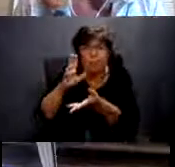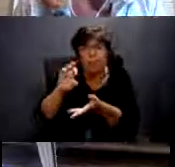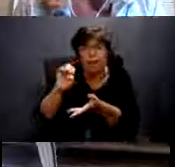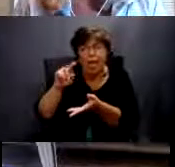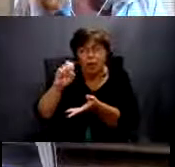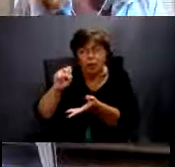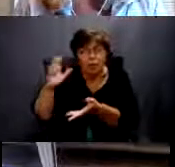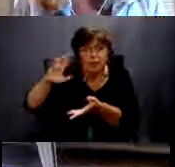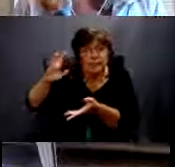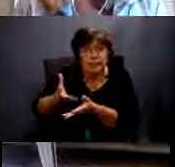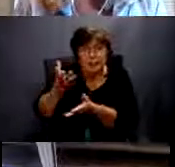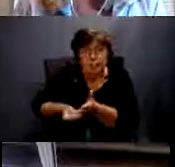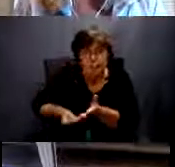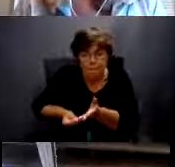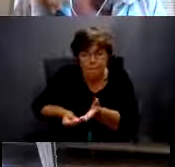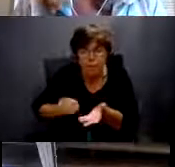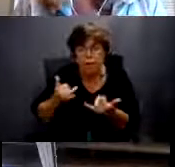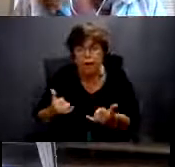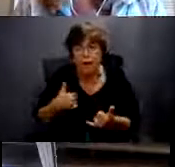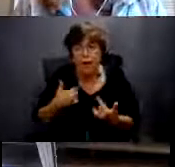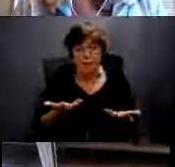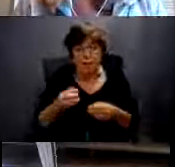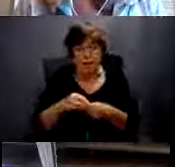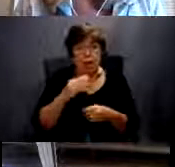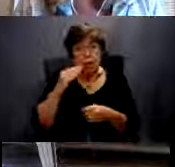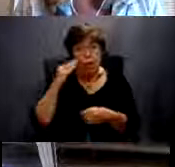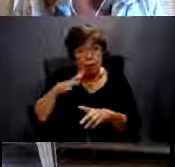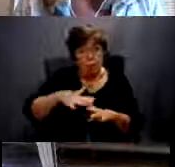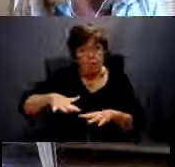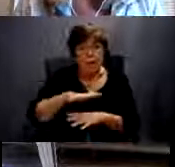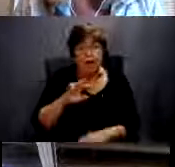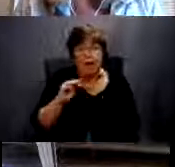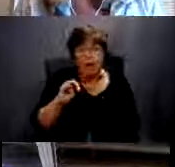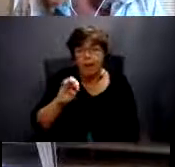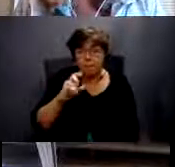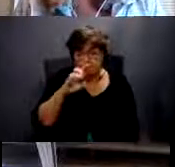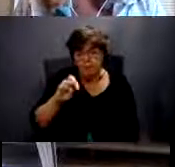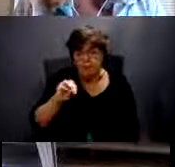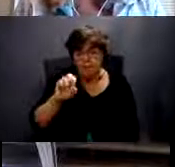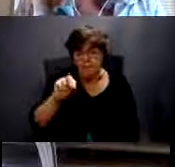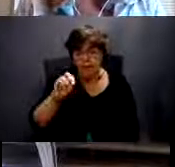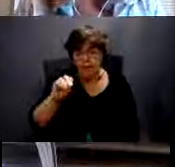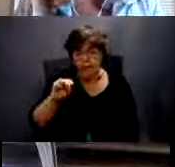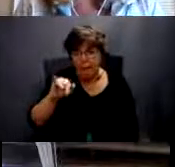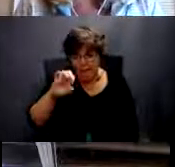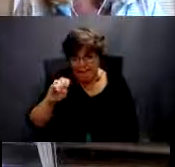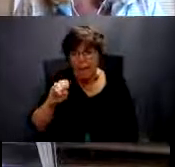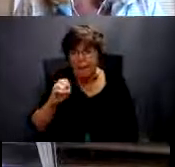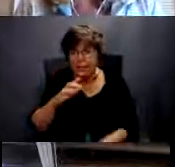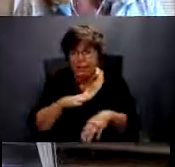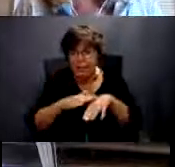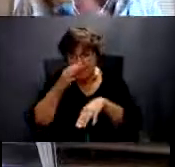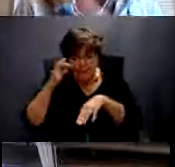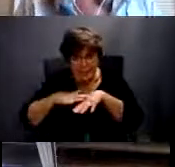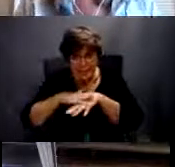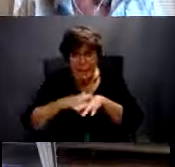I'm coming to you from the ancestral homelands of the Menominee Indian tribe of Wisconsin. These currently occupied lands